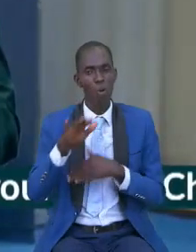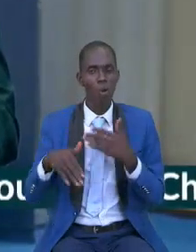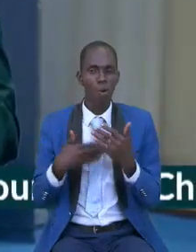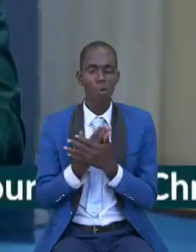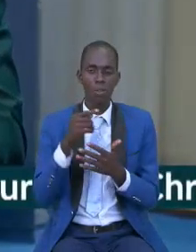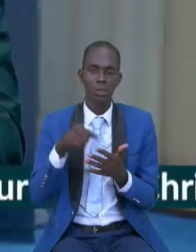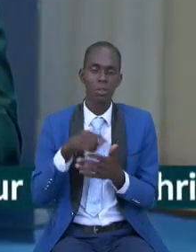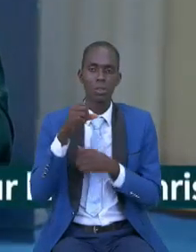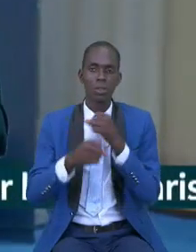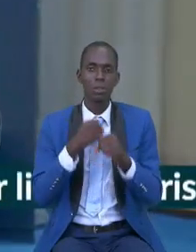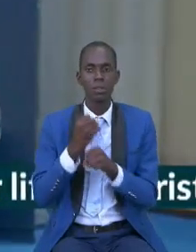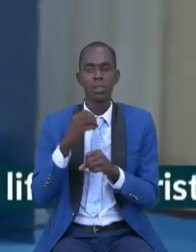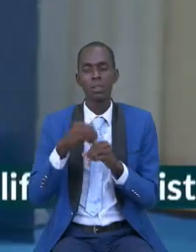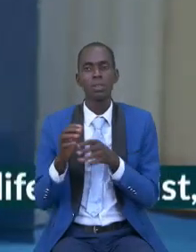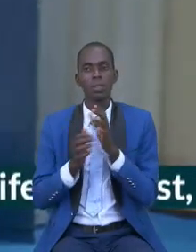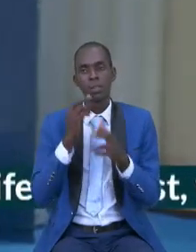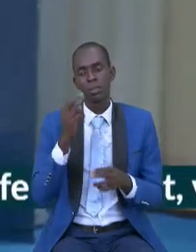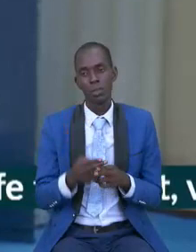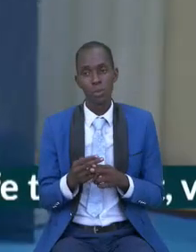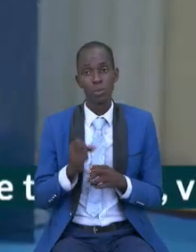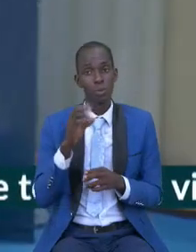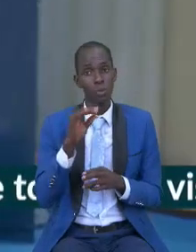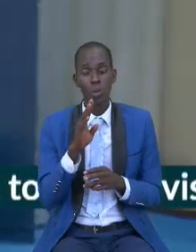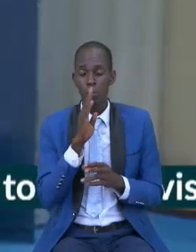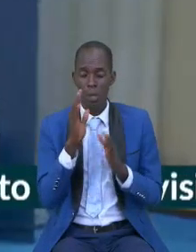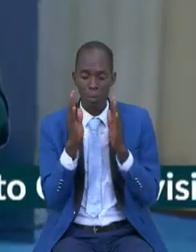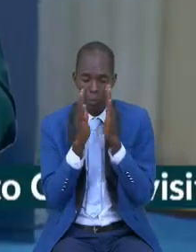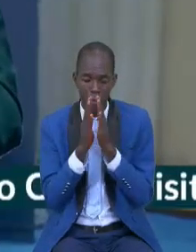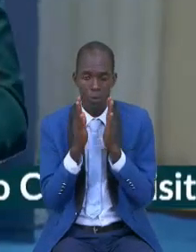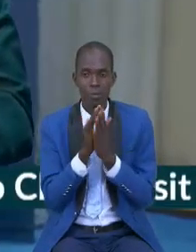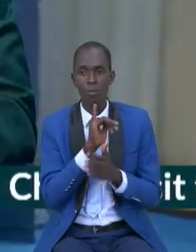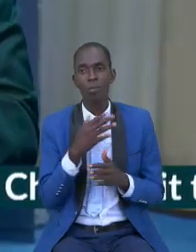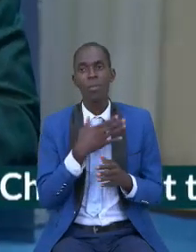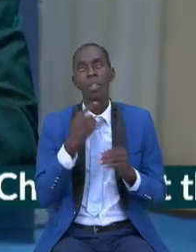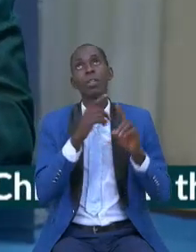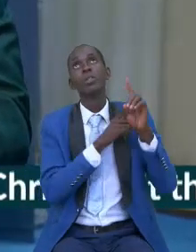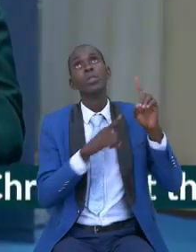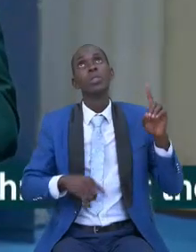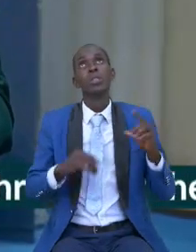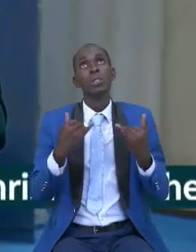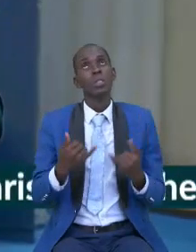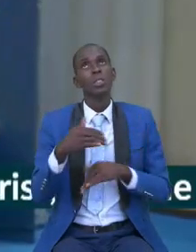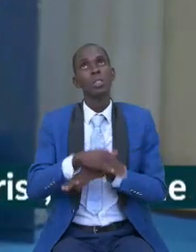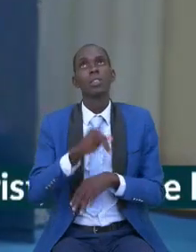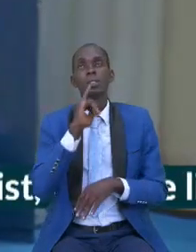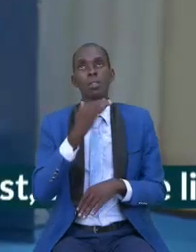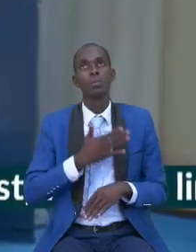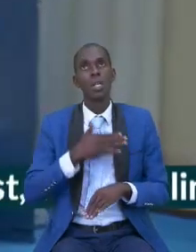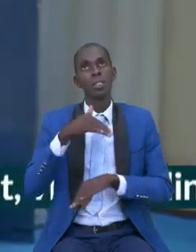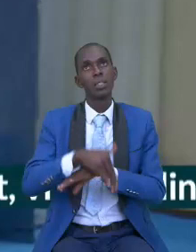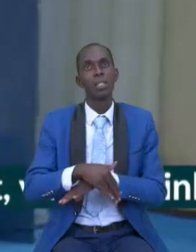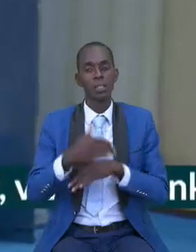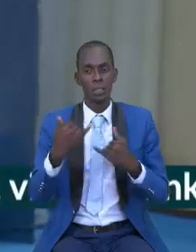Jesus' name. So be praying and say, Lord, tonight is my night. Tonight is night of